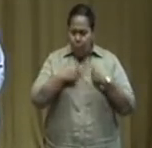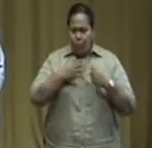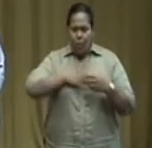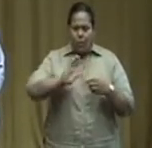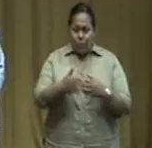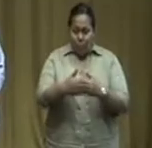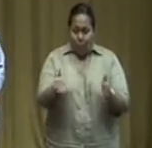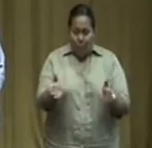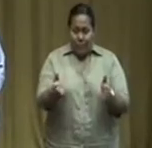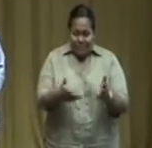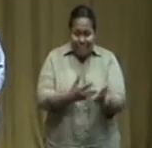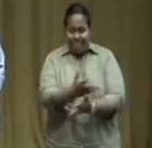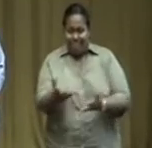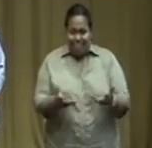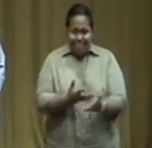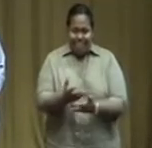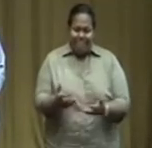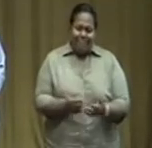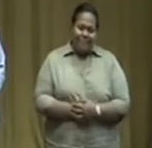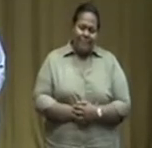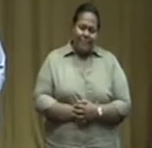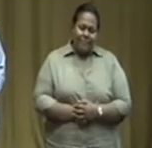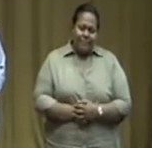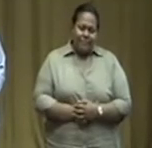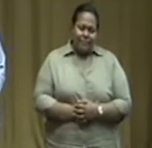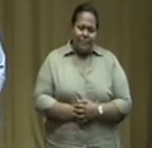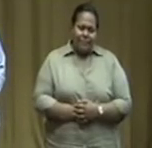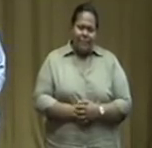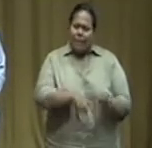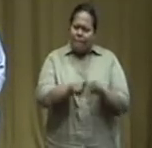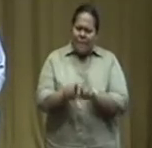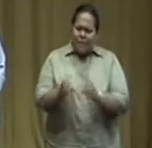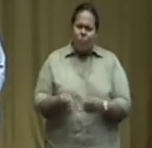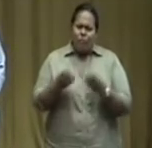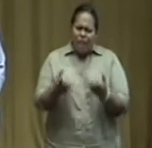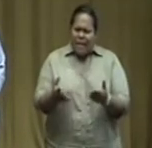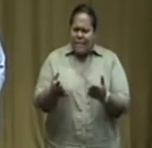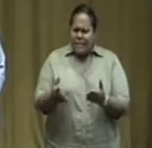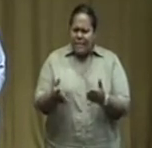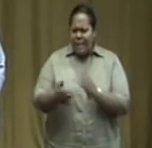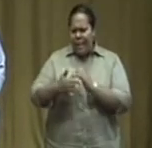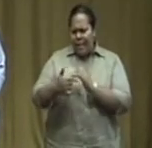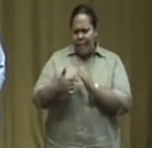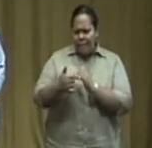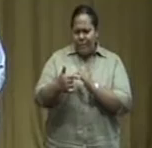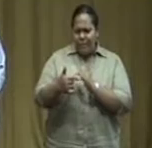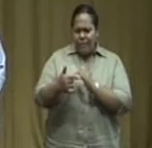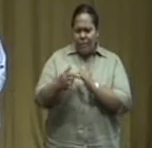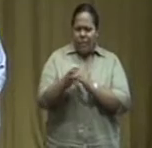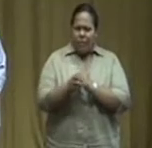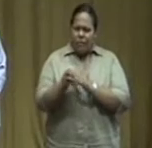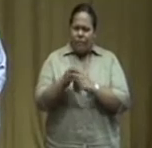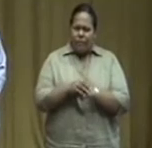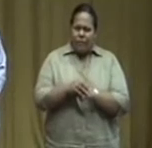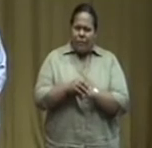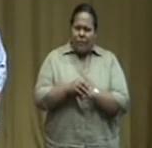not possible under these open systems. So that at least does provide some level, albeit it's not that